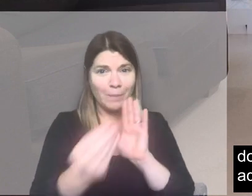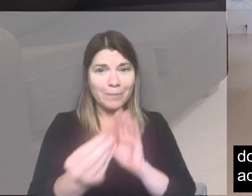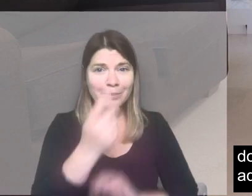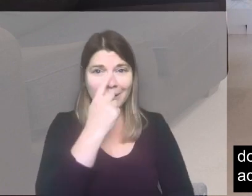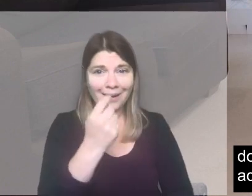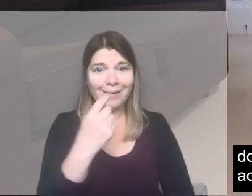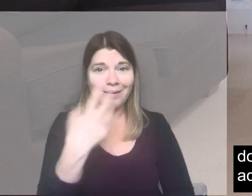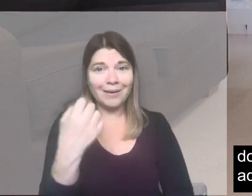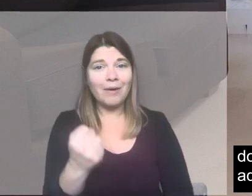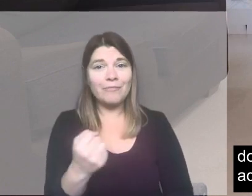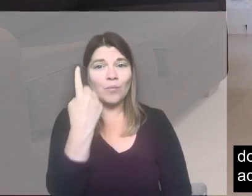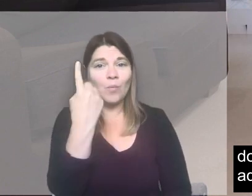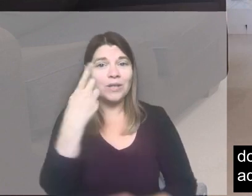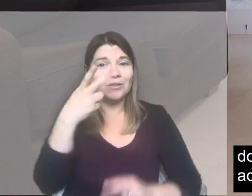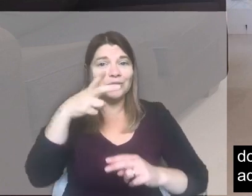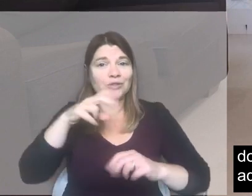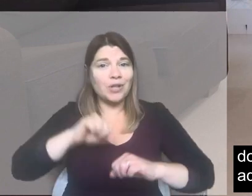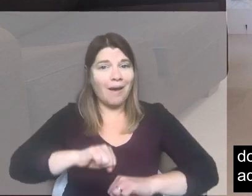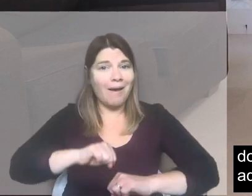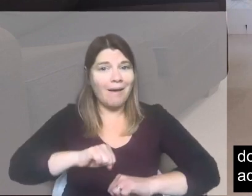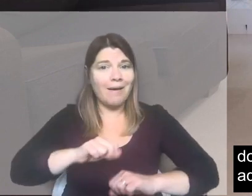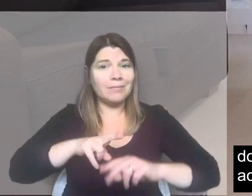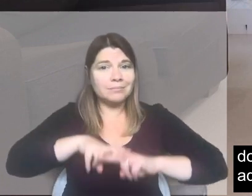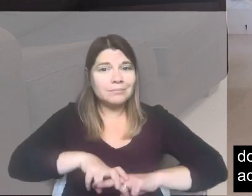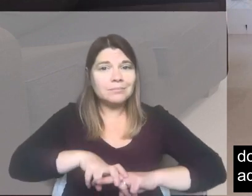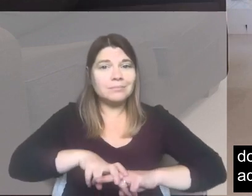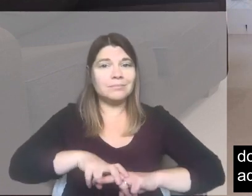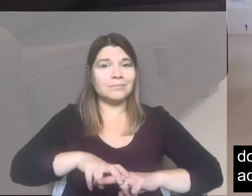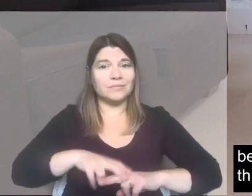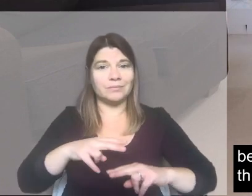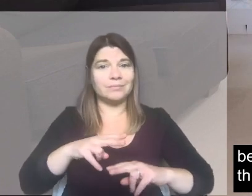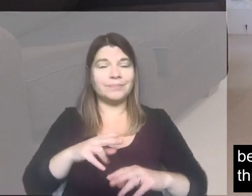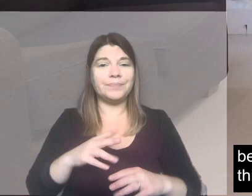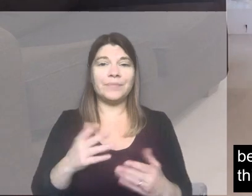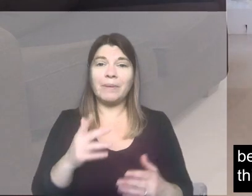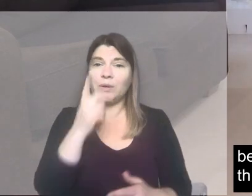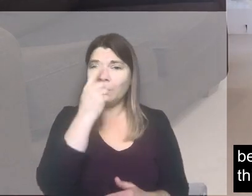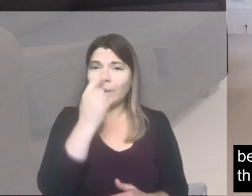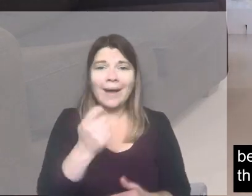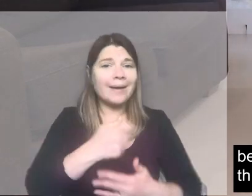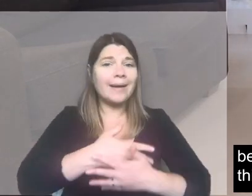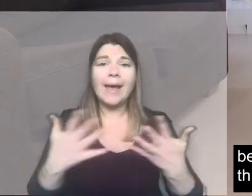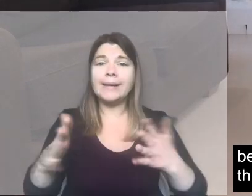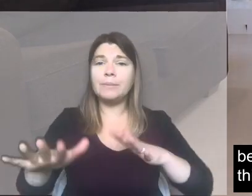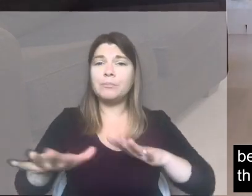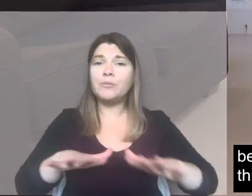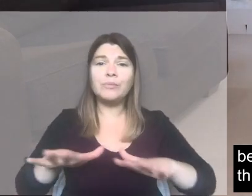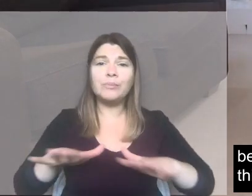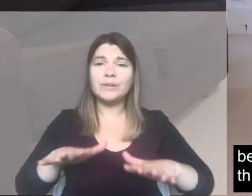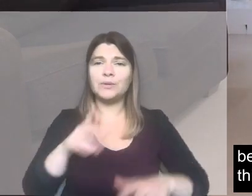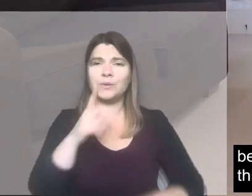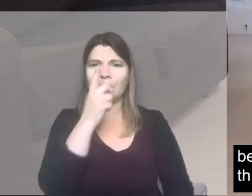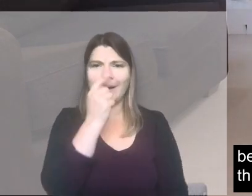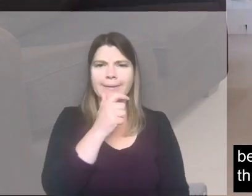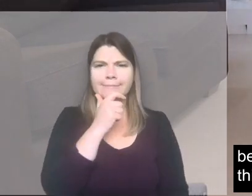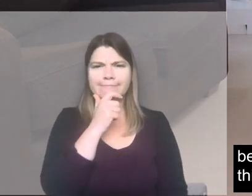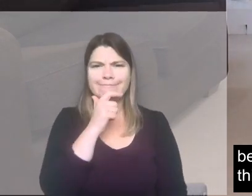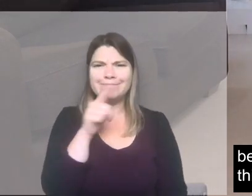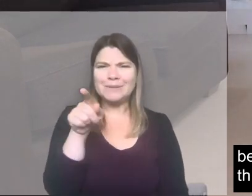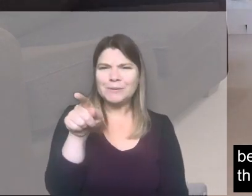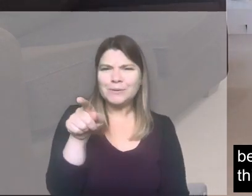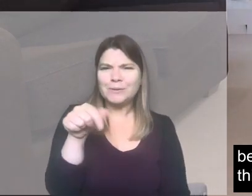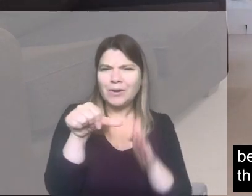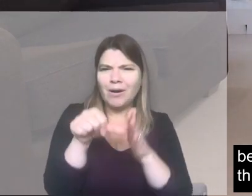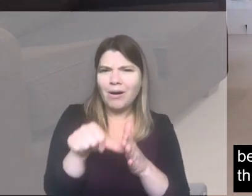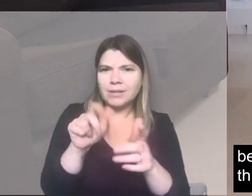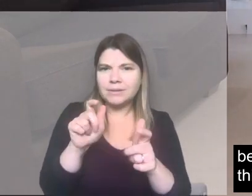also I encourage you to adapt the movement in any way that feels best for you. So if you want to take